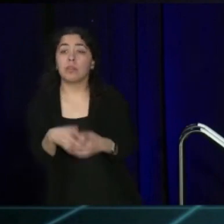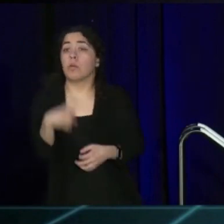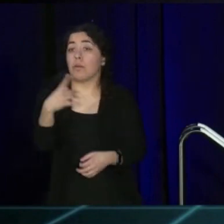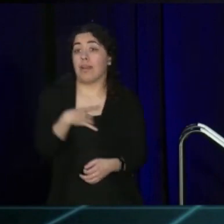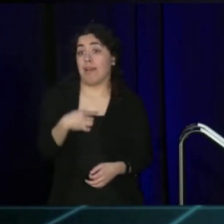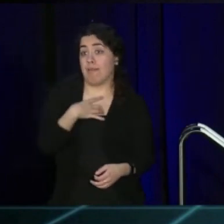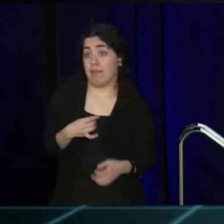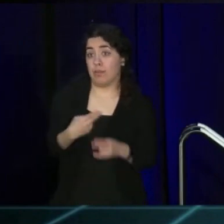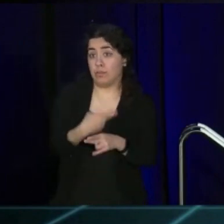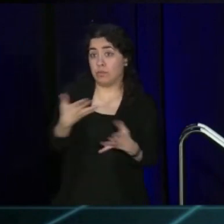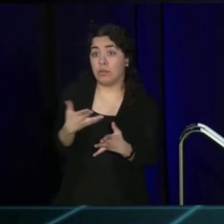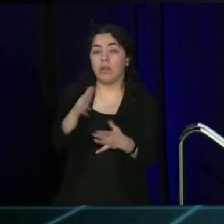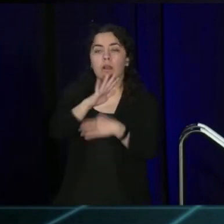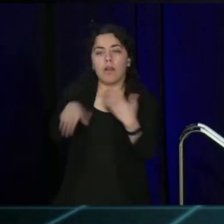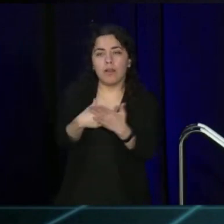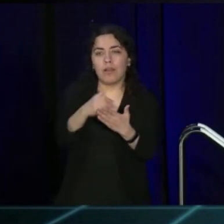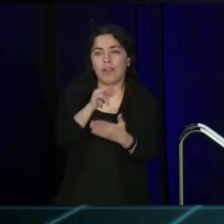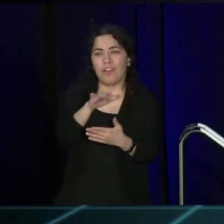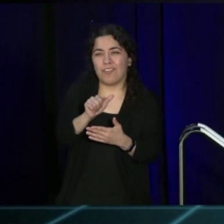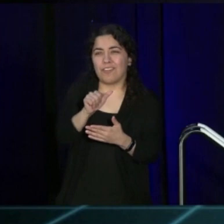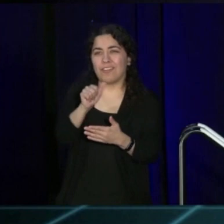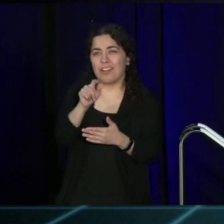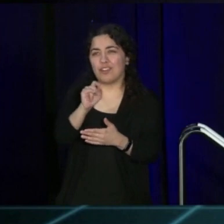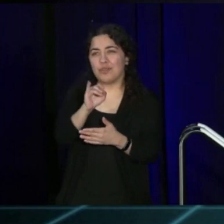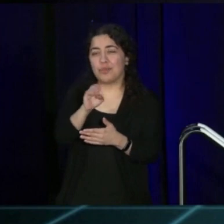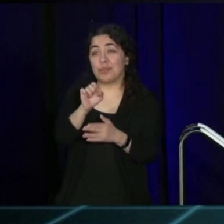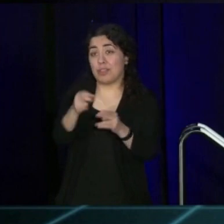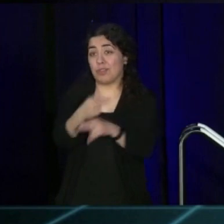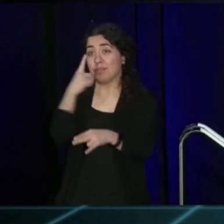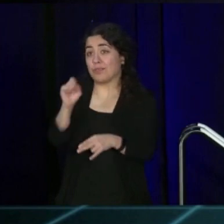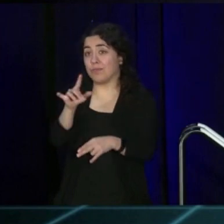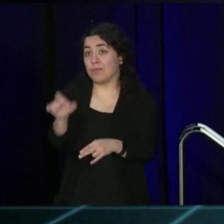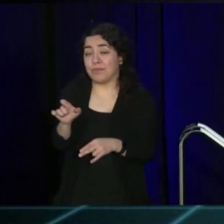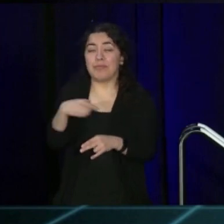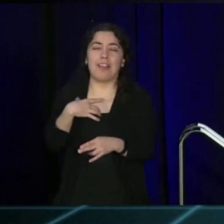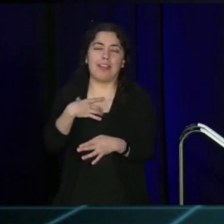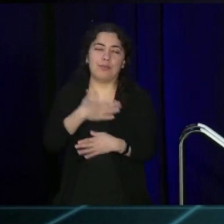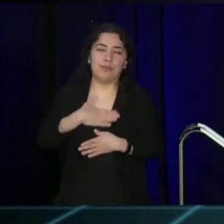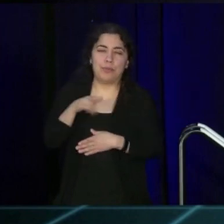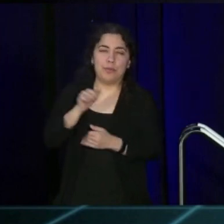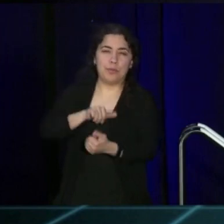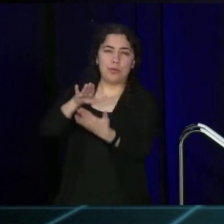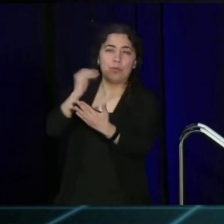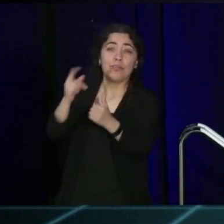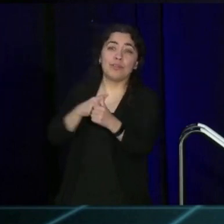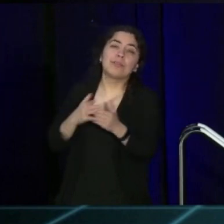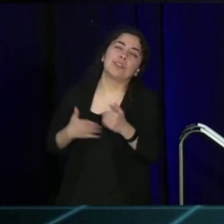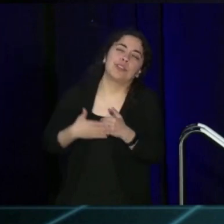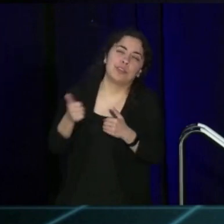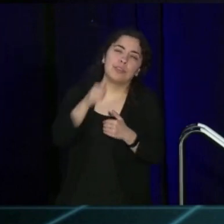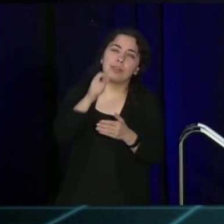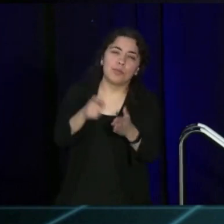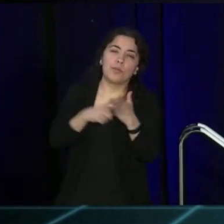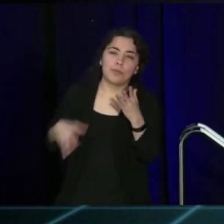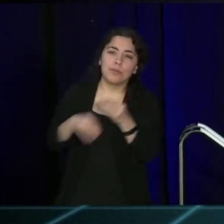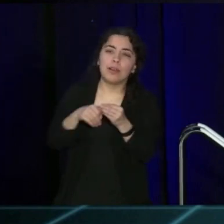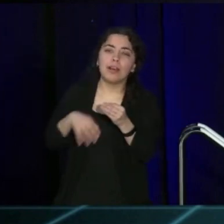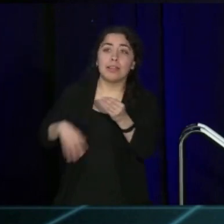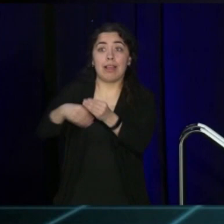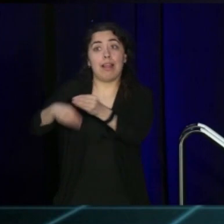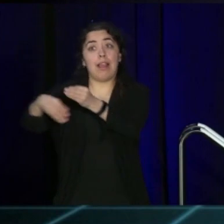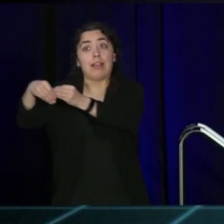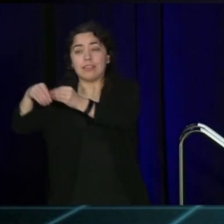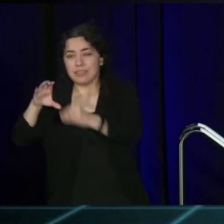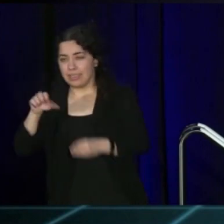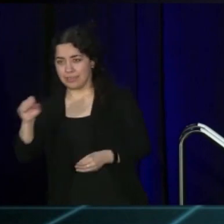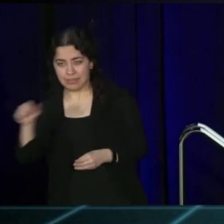all of these ARIA attributes for styling as well. I like this approach because, first of all, it's easier. You don't need to add additional CSS class. But also,